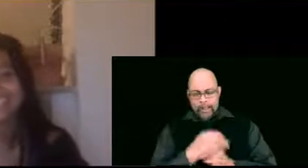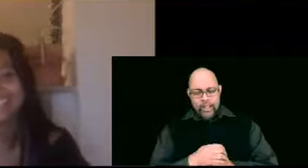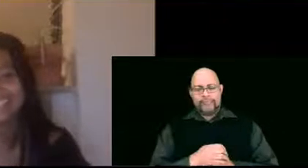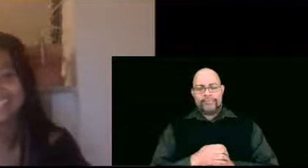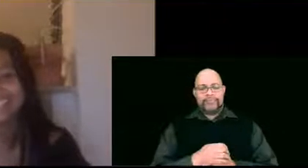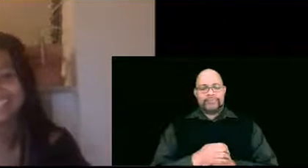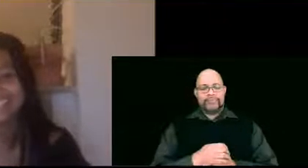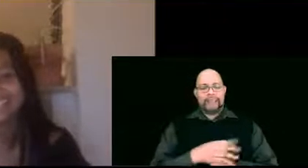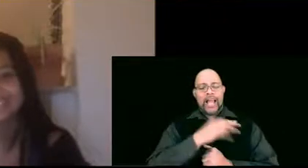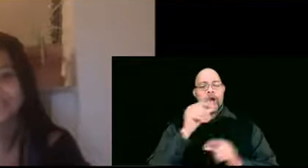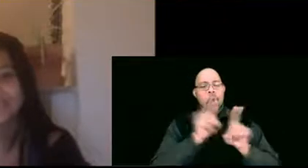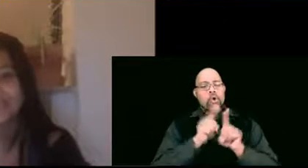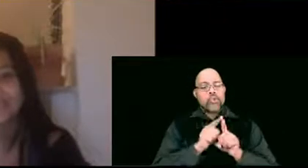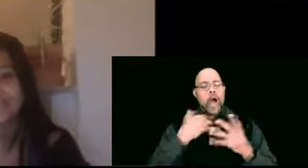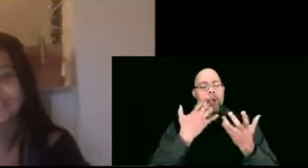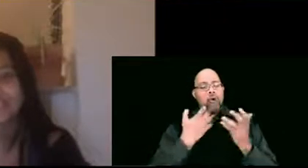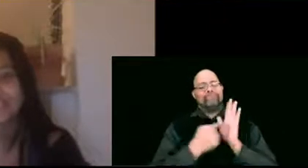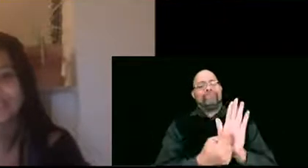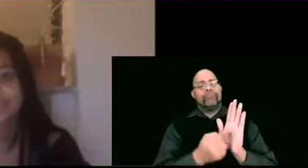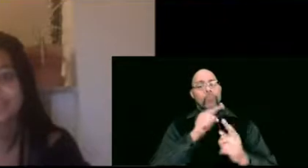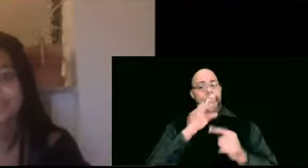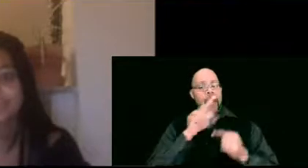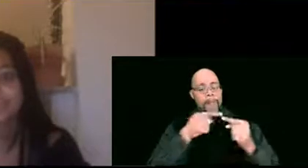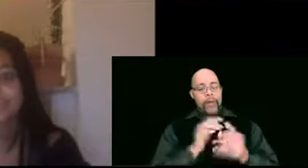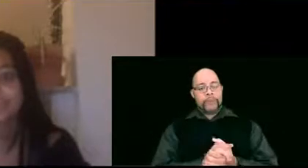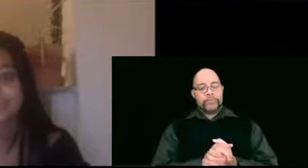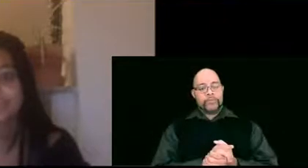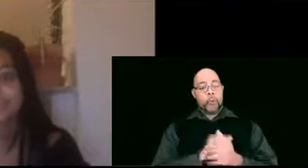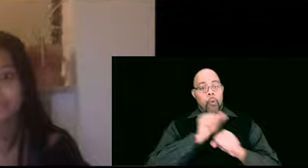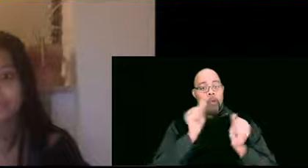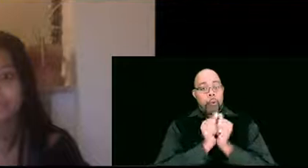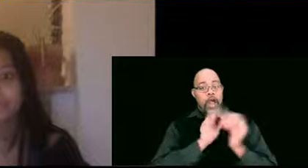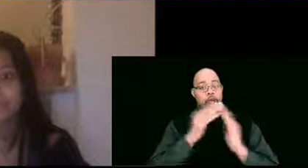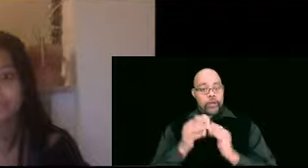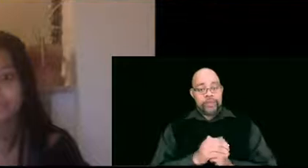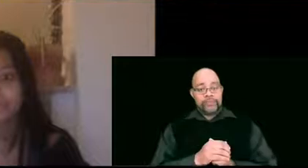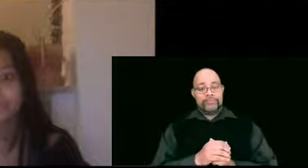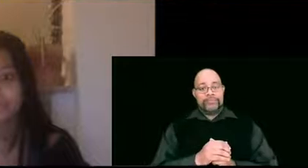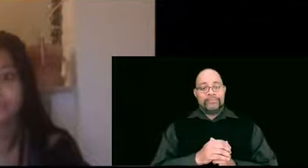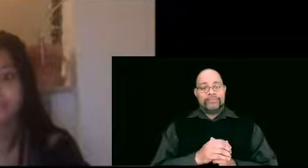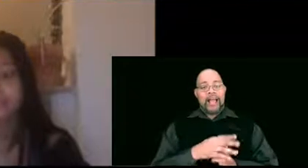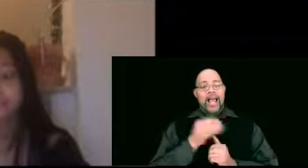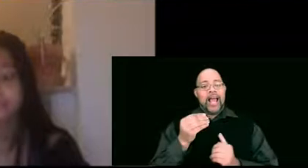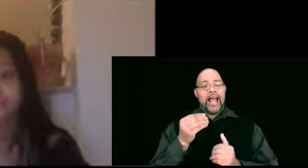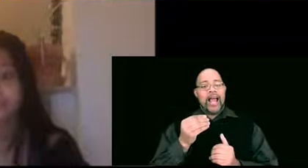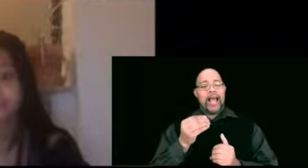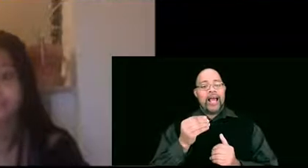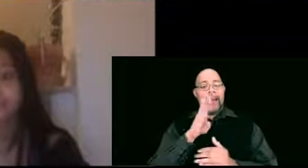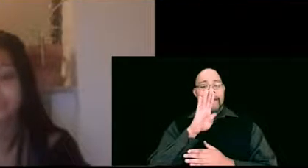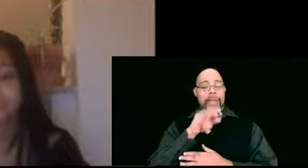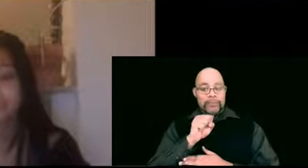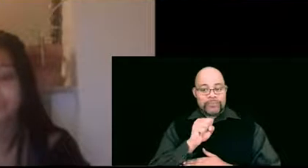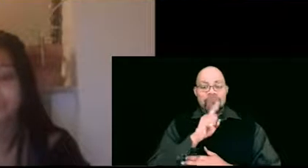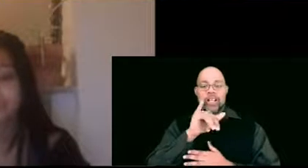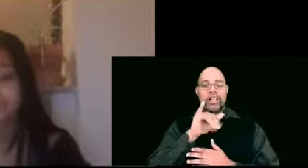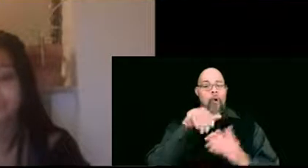and beautiful. And then I also just want to highlight when you talked about working with communities, right? And, you